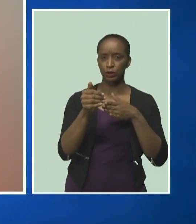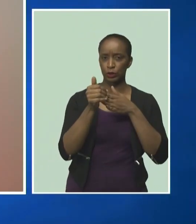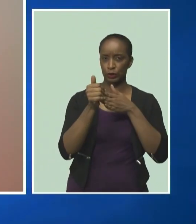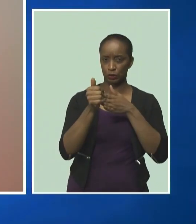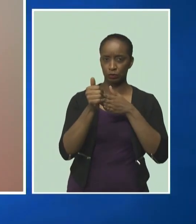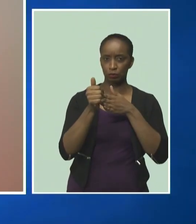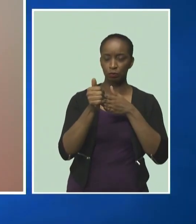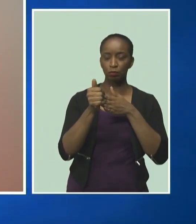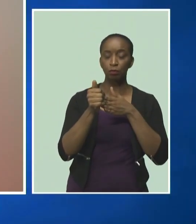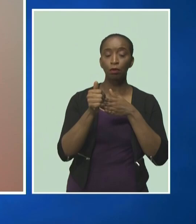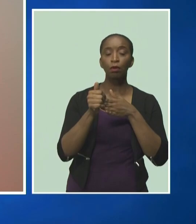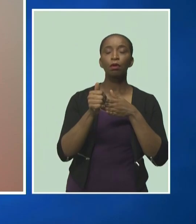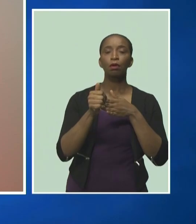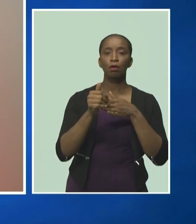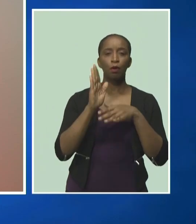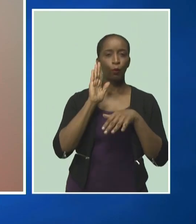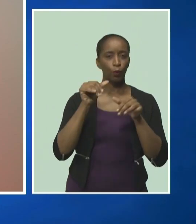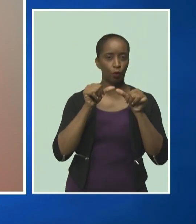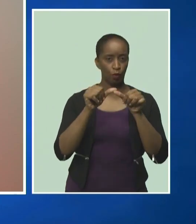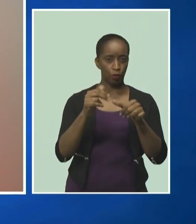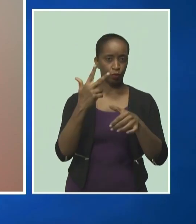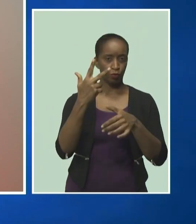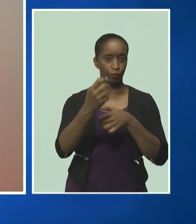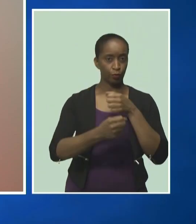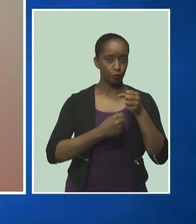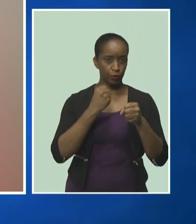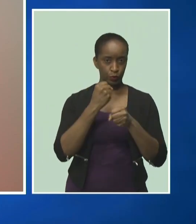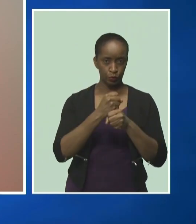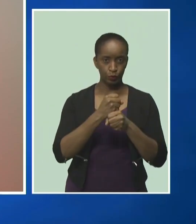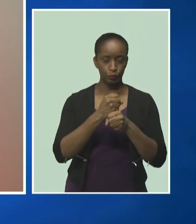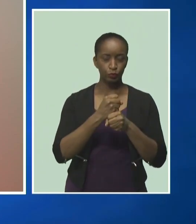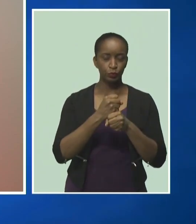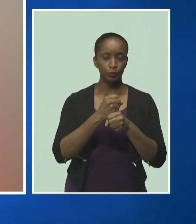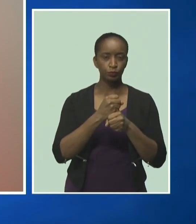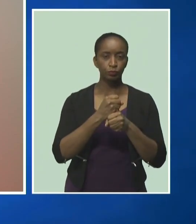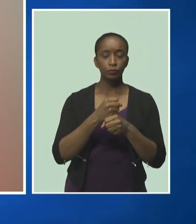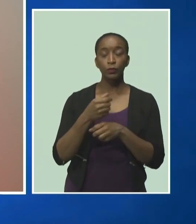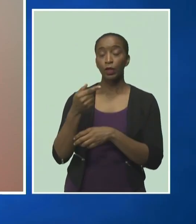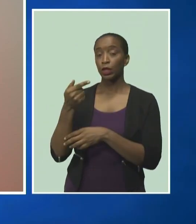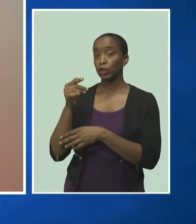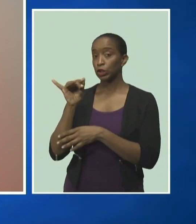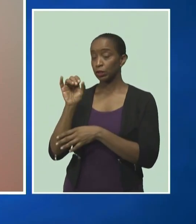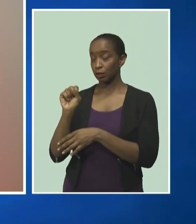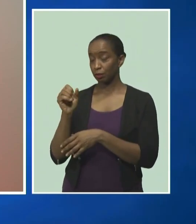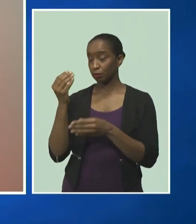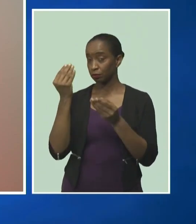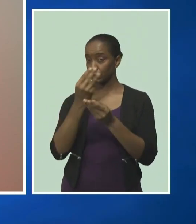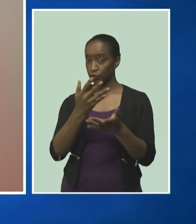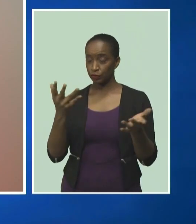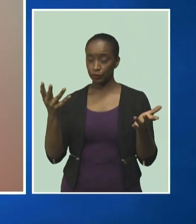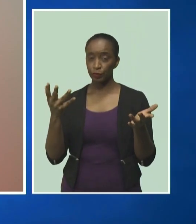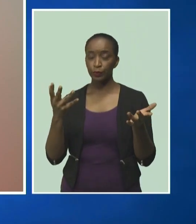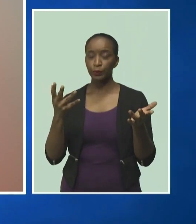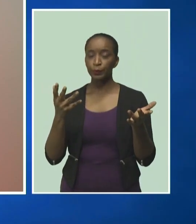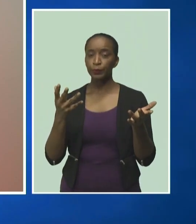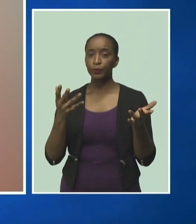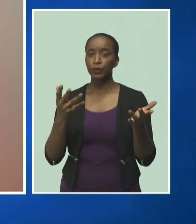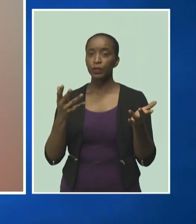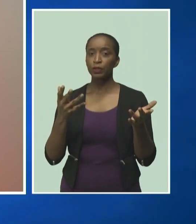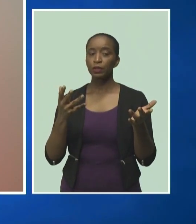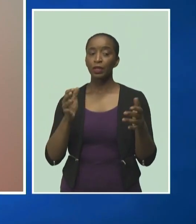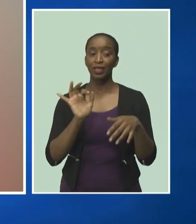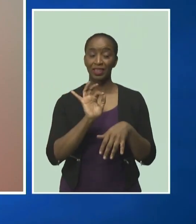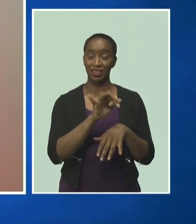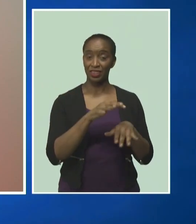3 years with effect from the 21st of September. The GIS says GovTech Barbados will stand at the center of the